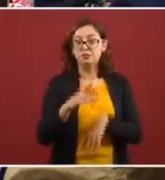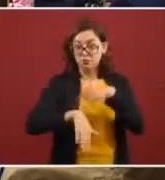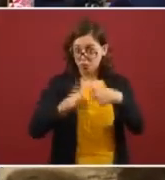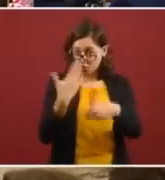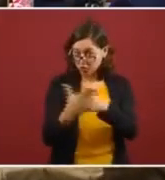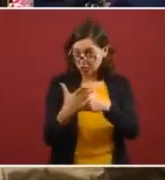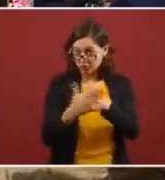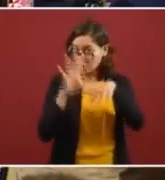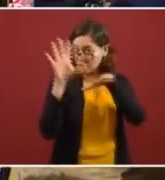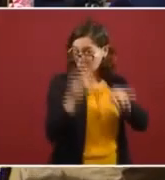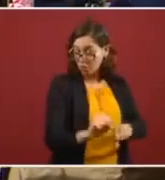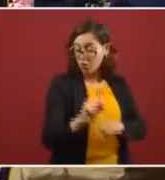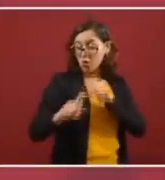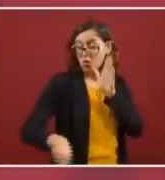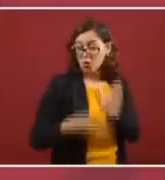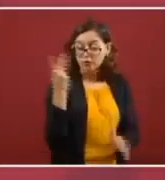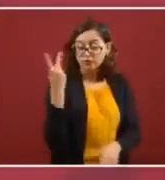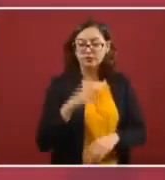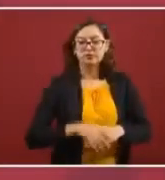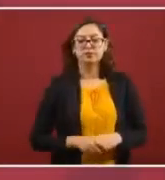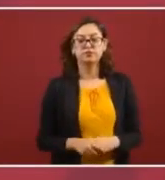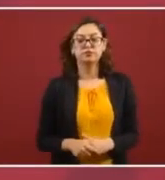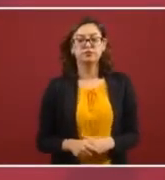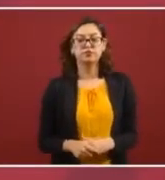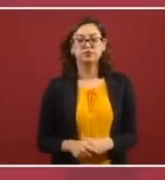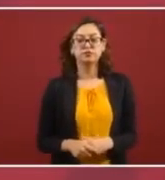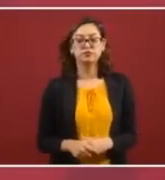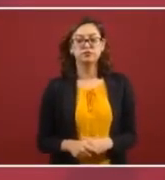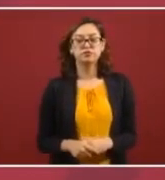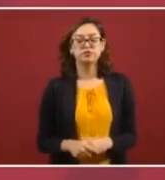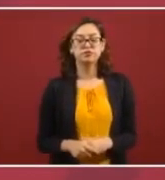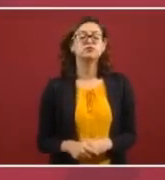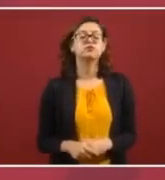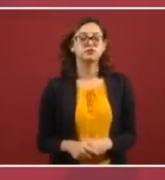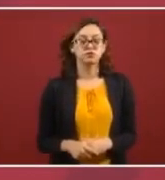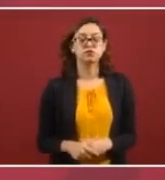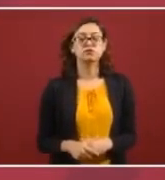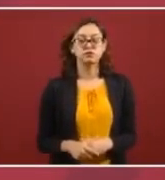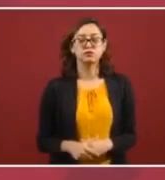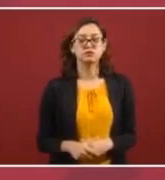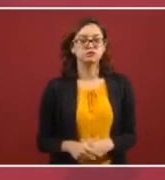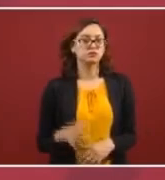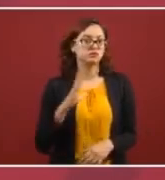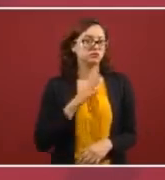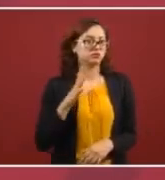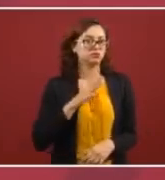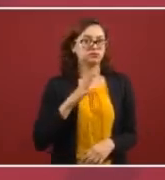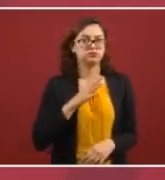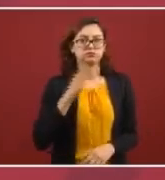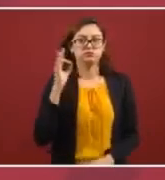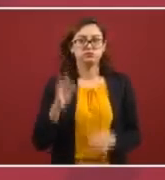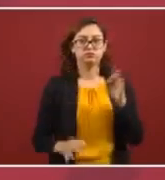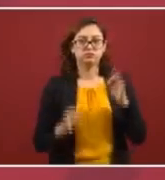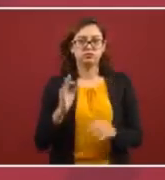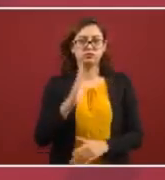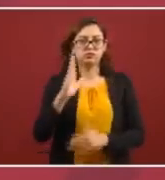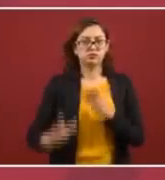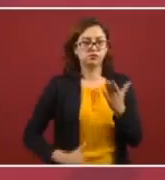So are they going to detain that guy? If there's an order, of course we will detain him.